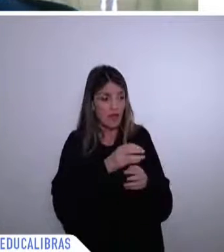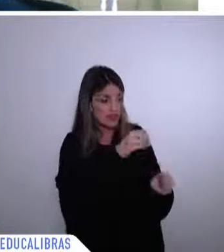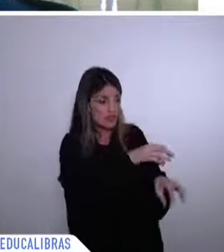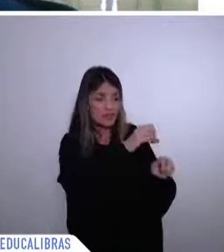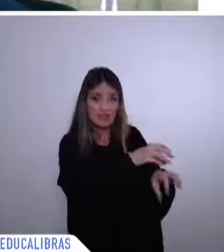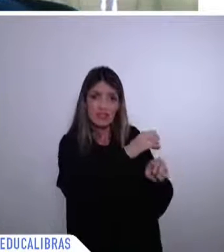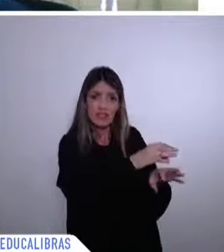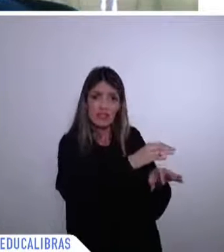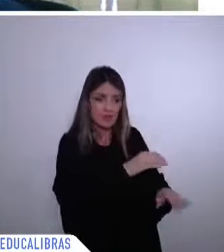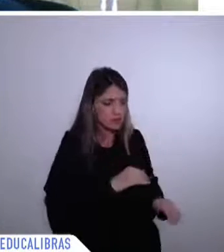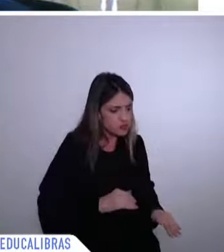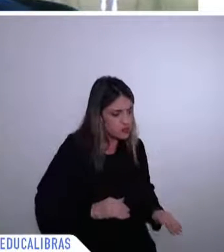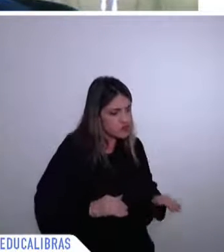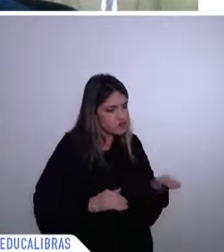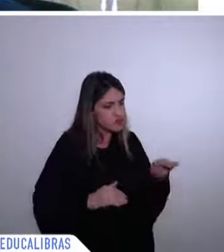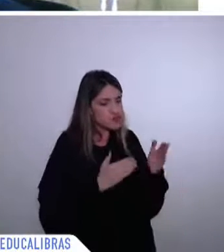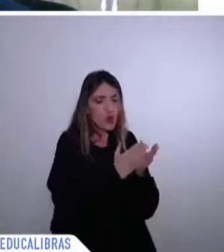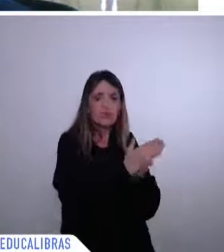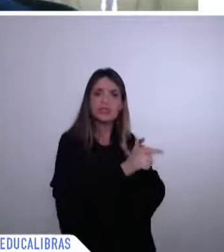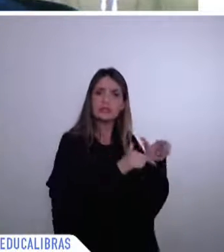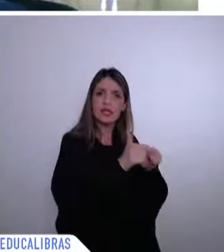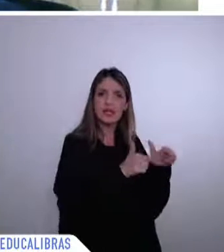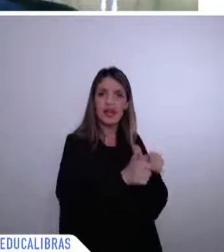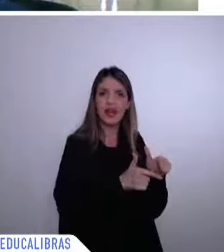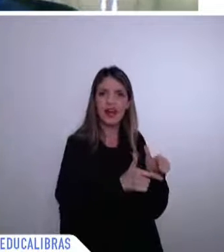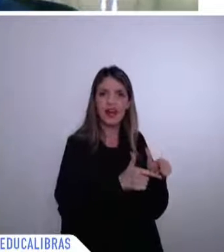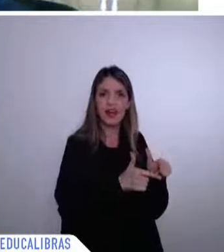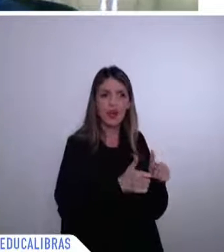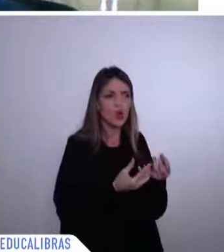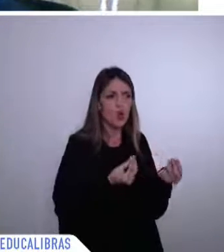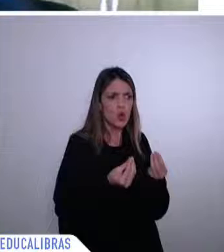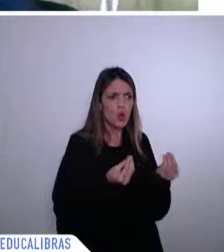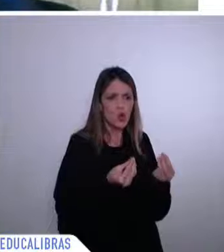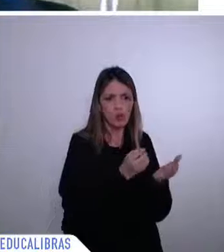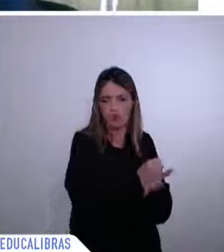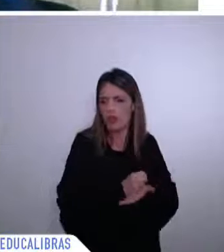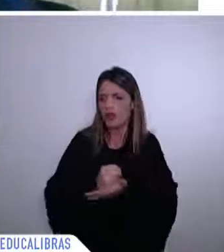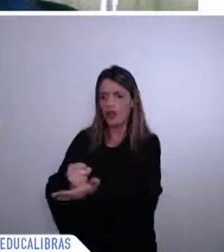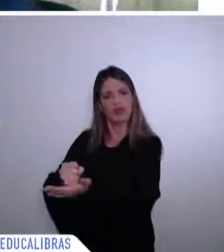discriminated against. And, women have to work, they have to leave their kids back